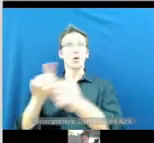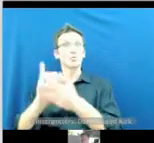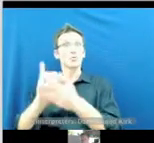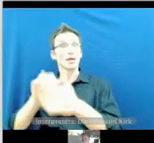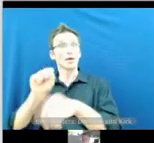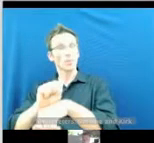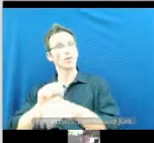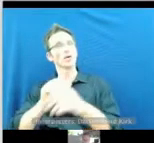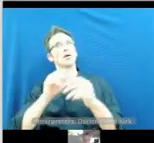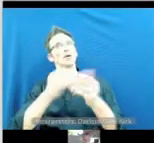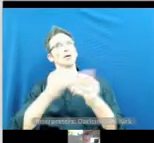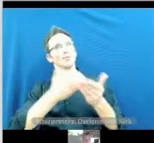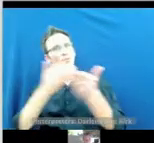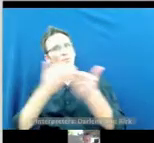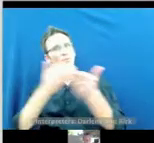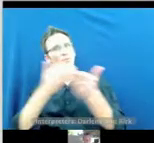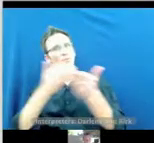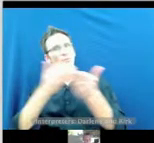do.